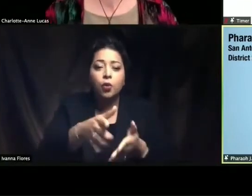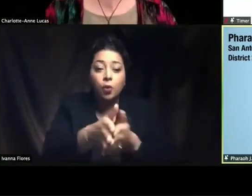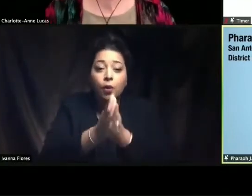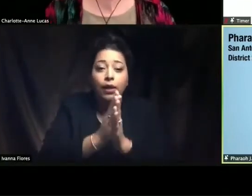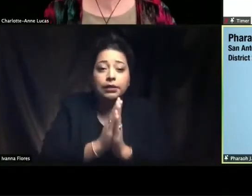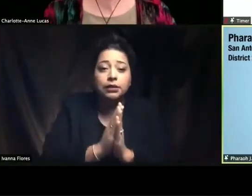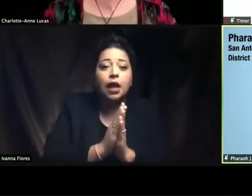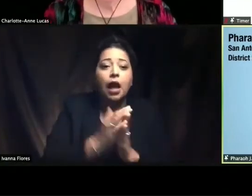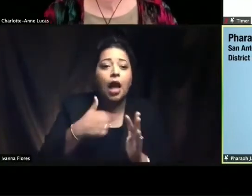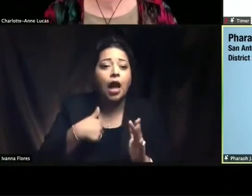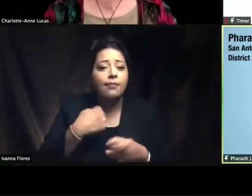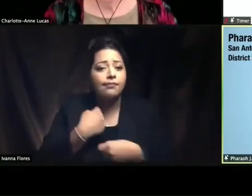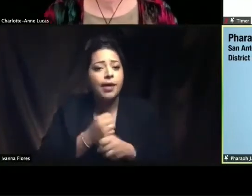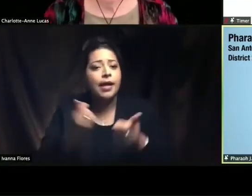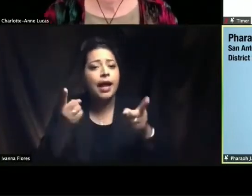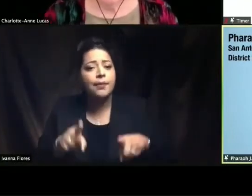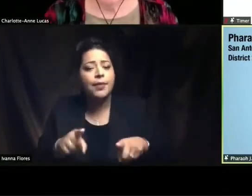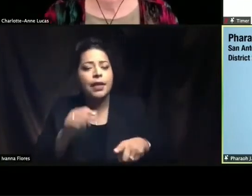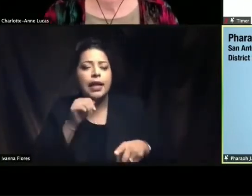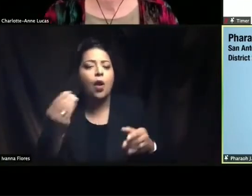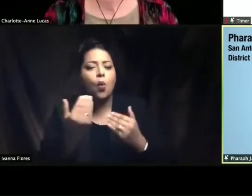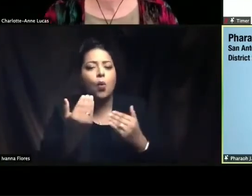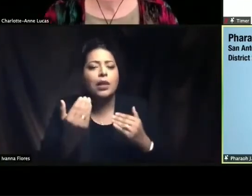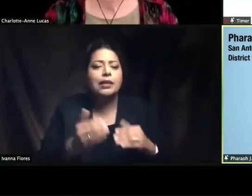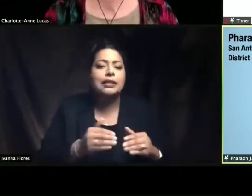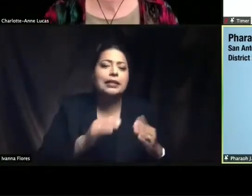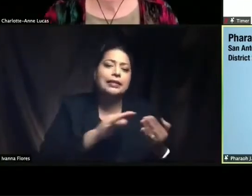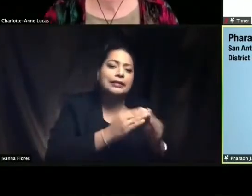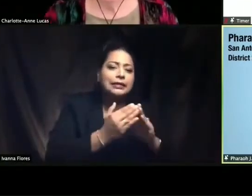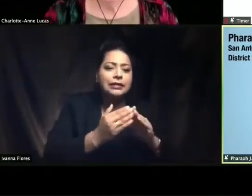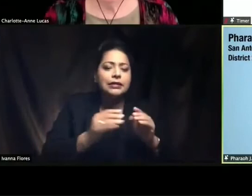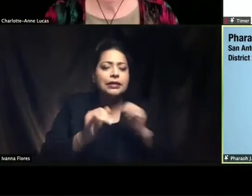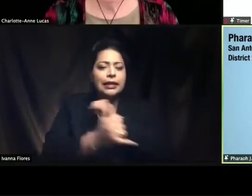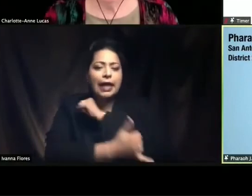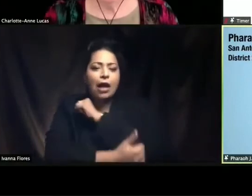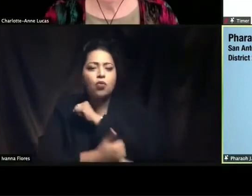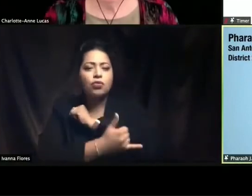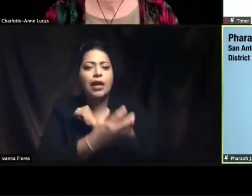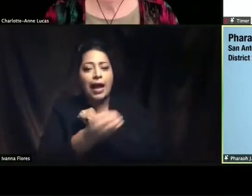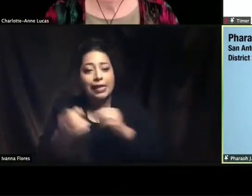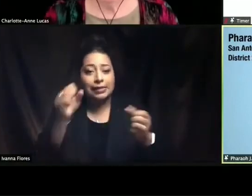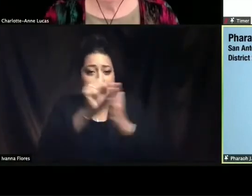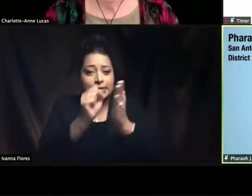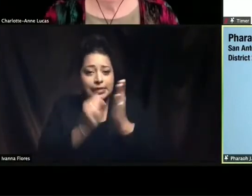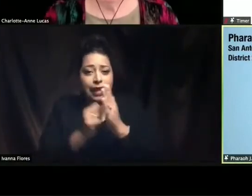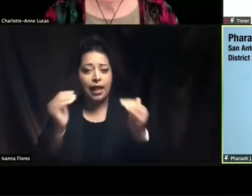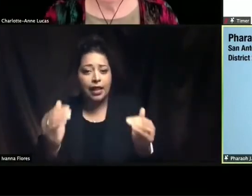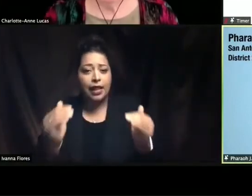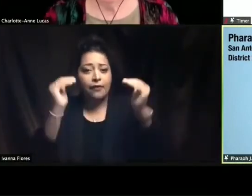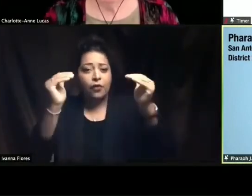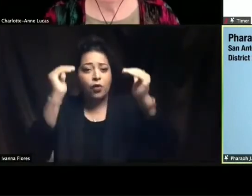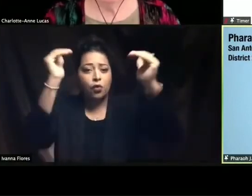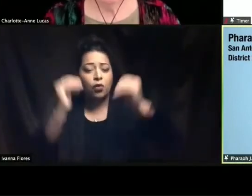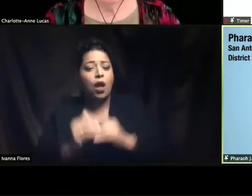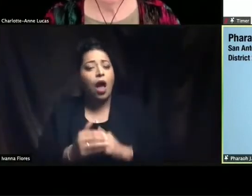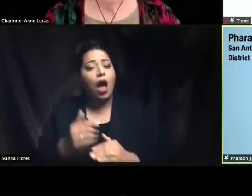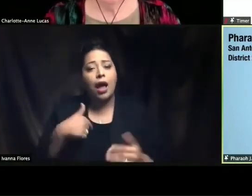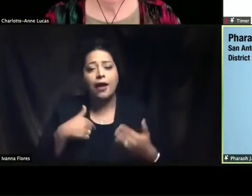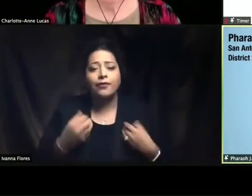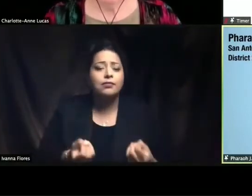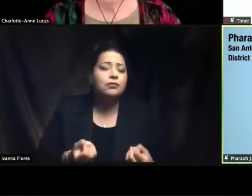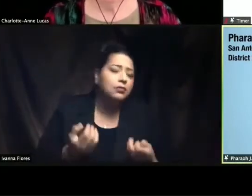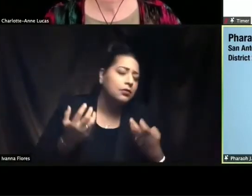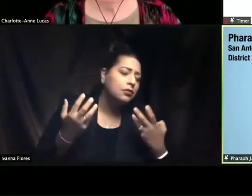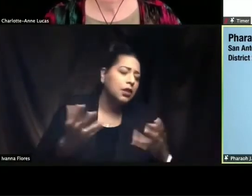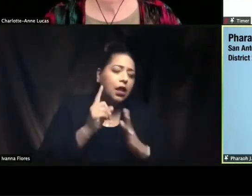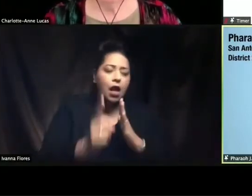for, not only on a city level, a county level, but also a state level. I have gone and I have spent countless hours and